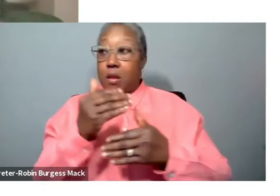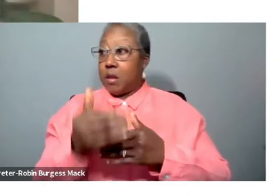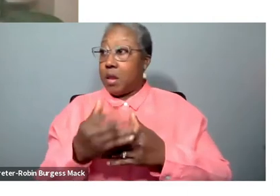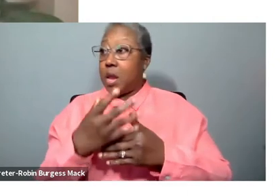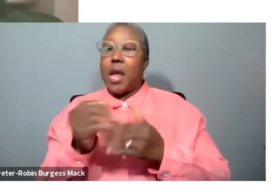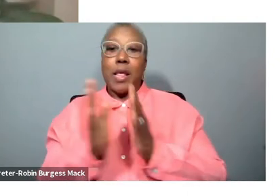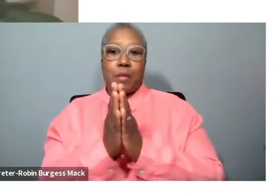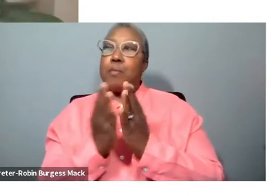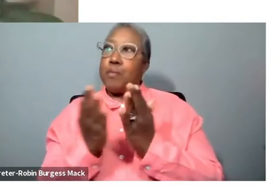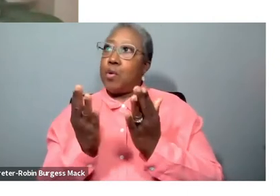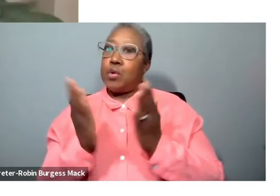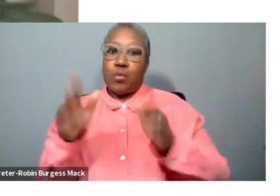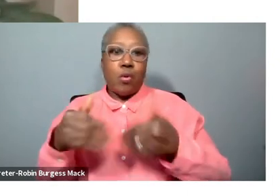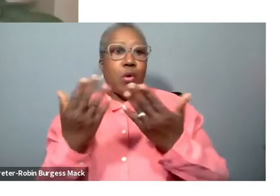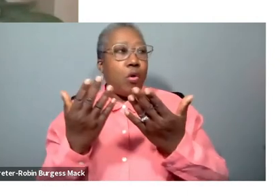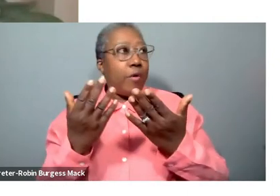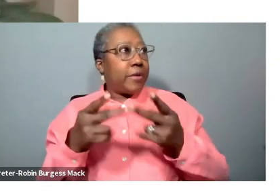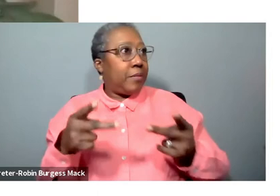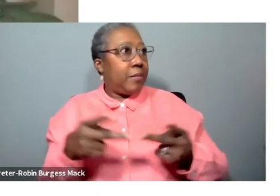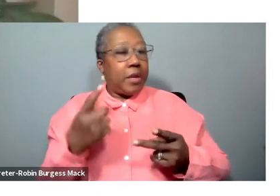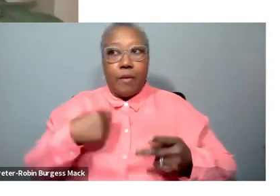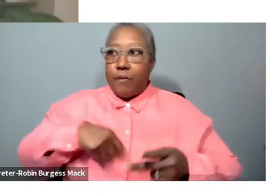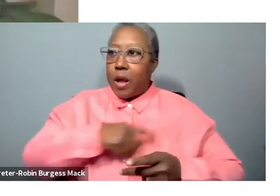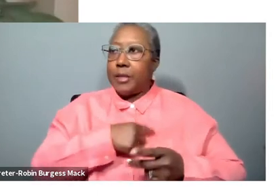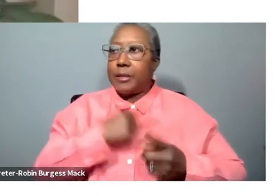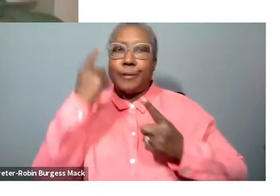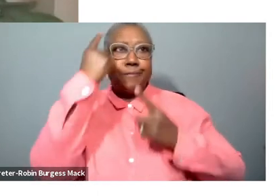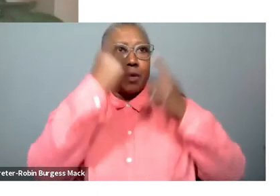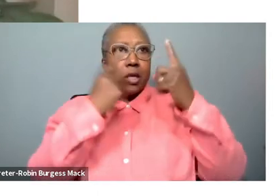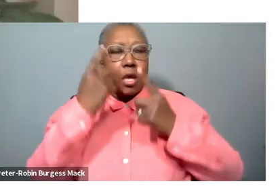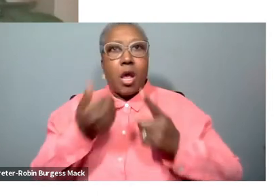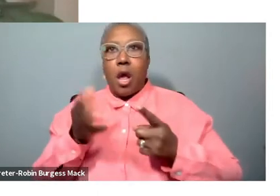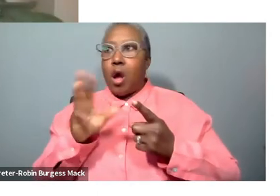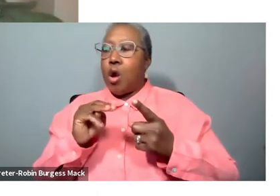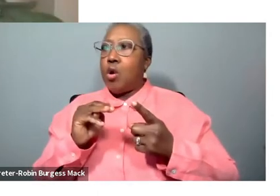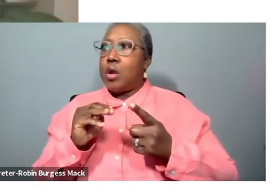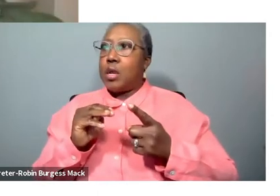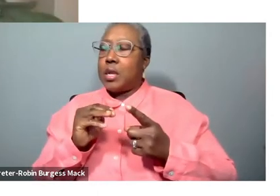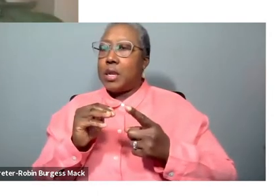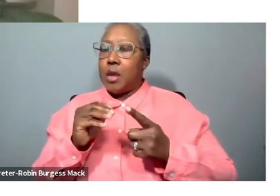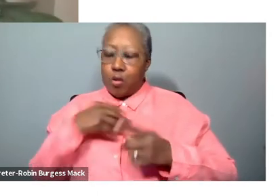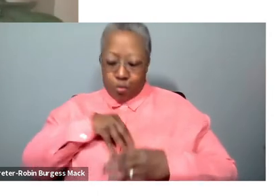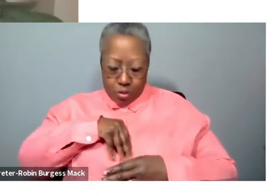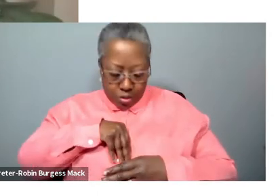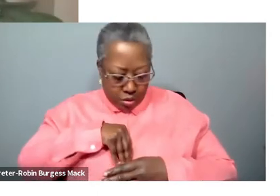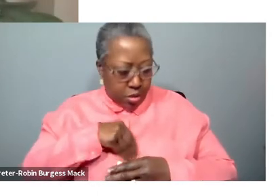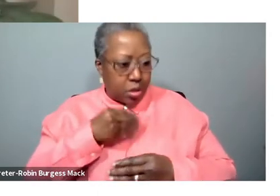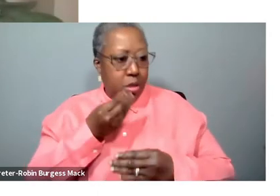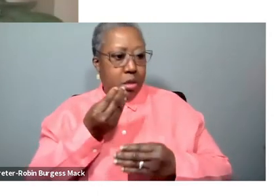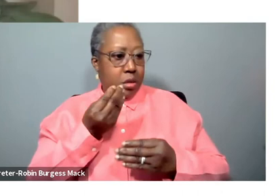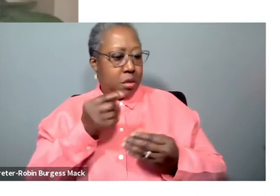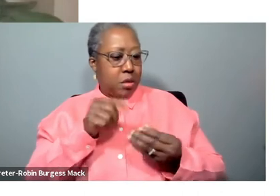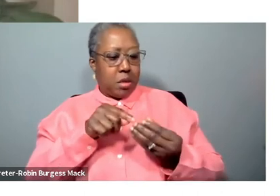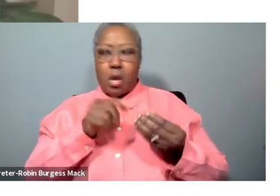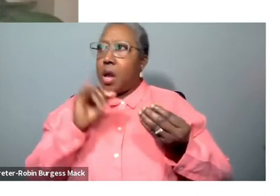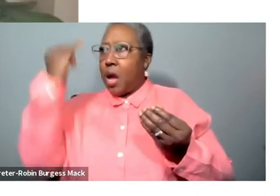the book offers a place for us to think about our own deeply personal ideas